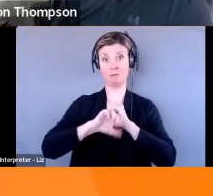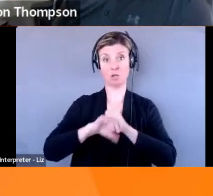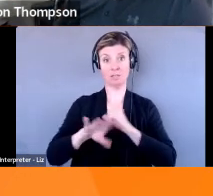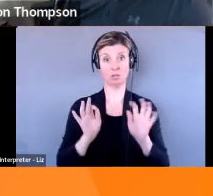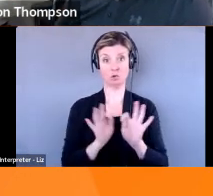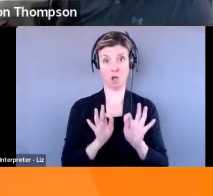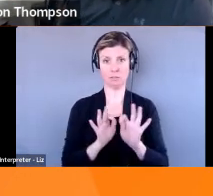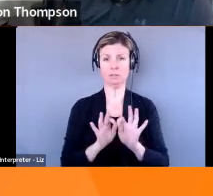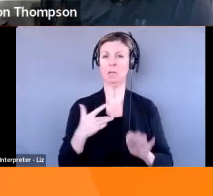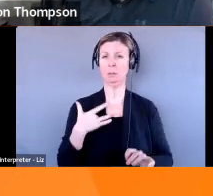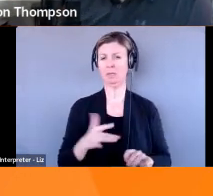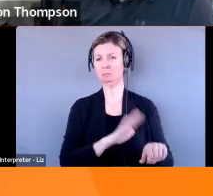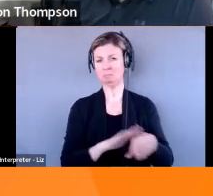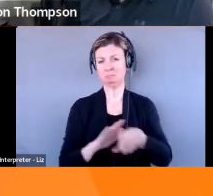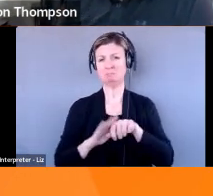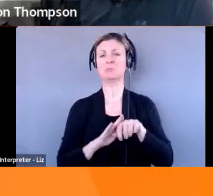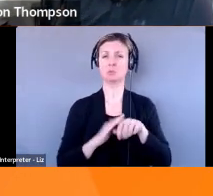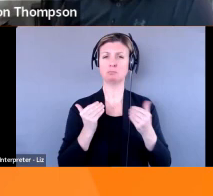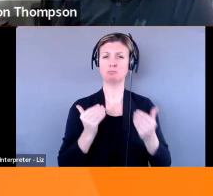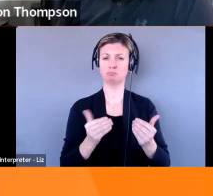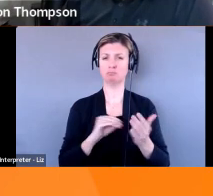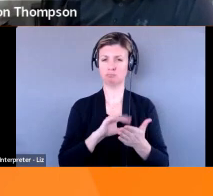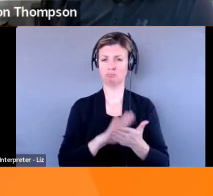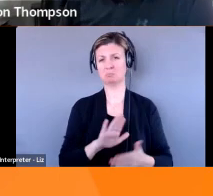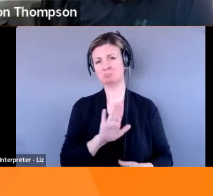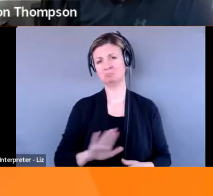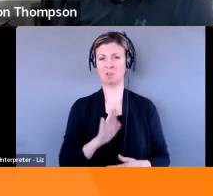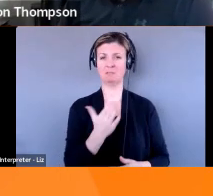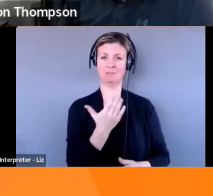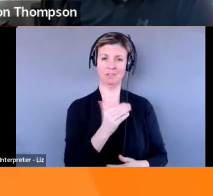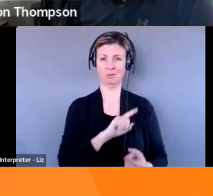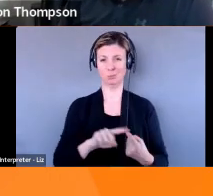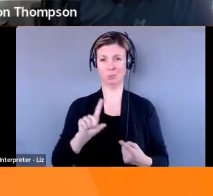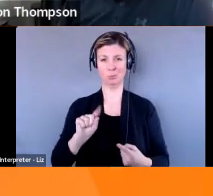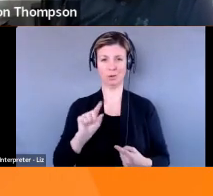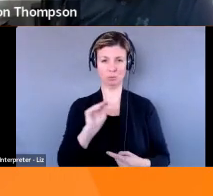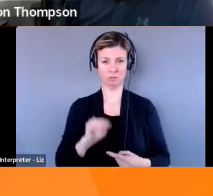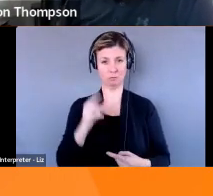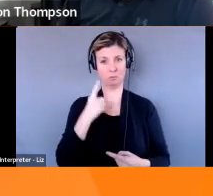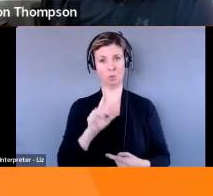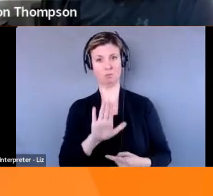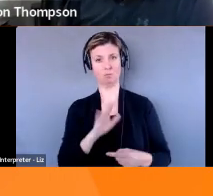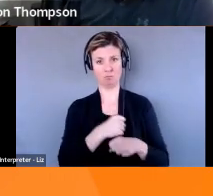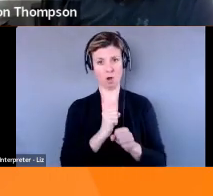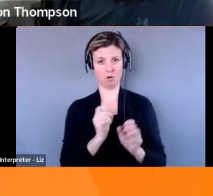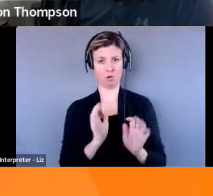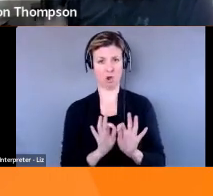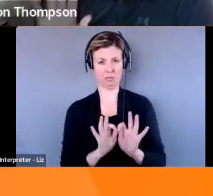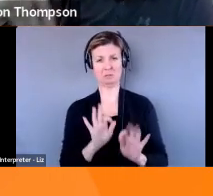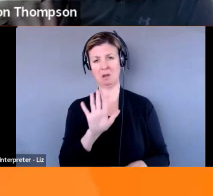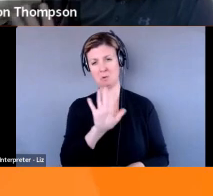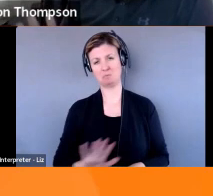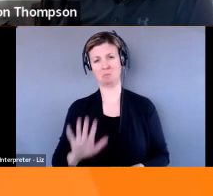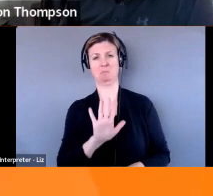people is to budget 15 to 20% of the cost of the product. Okay. It definitely depends